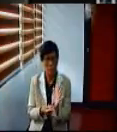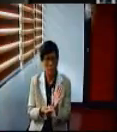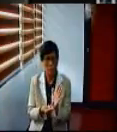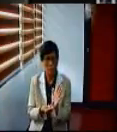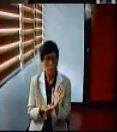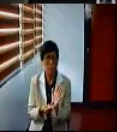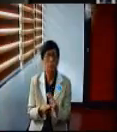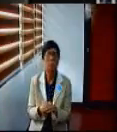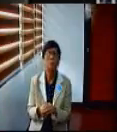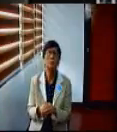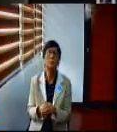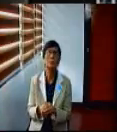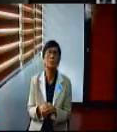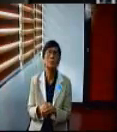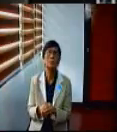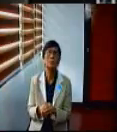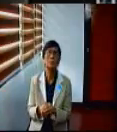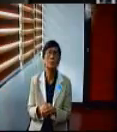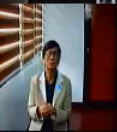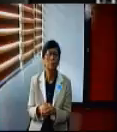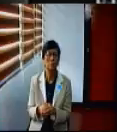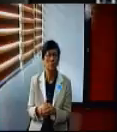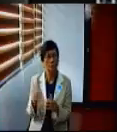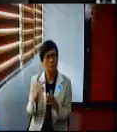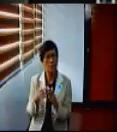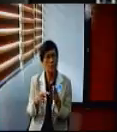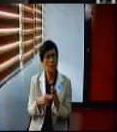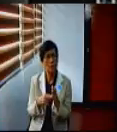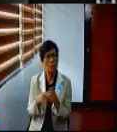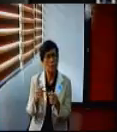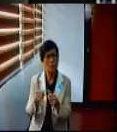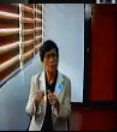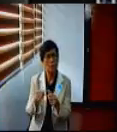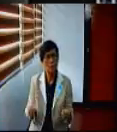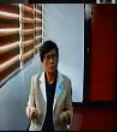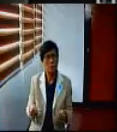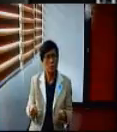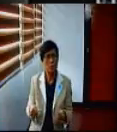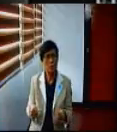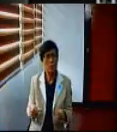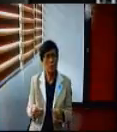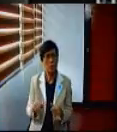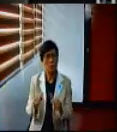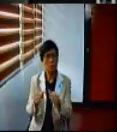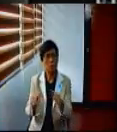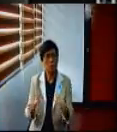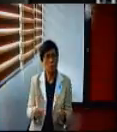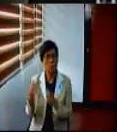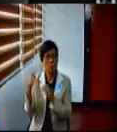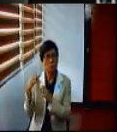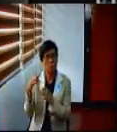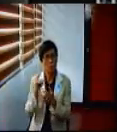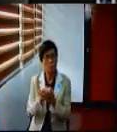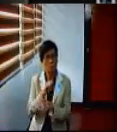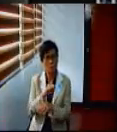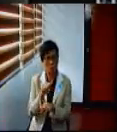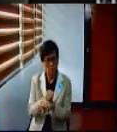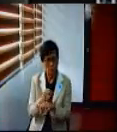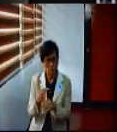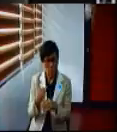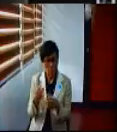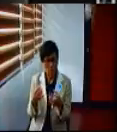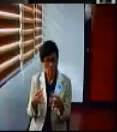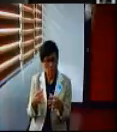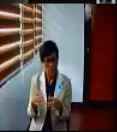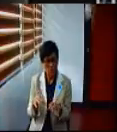out. Now, in the regulatory area for the state's duty to protect, the expectation is that the state will pass